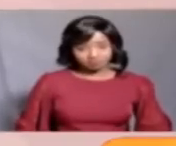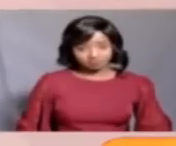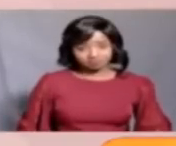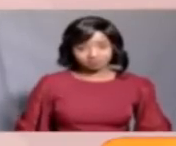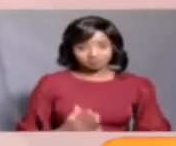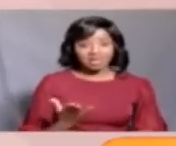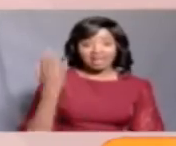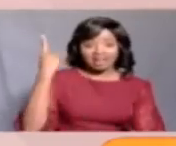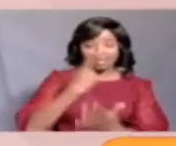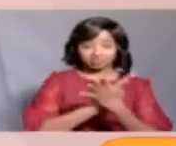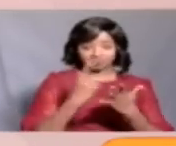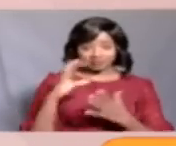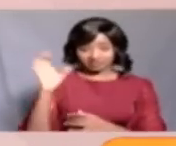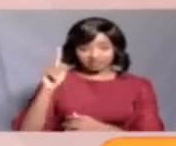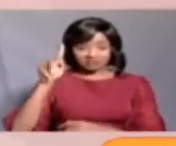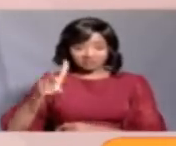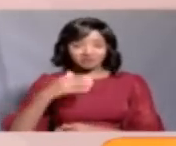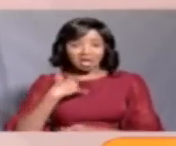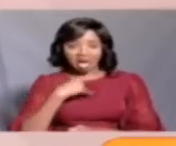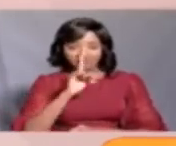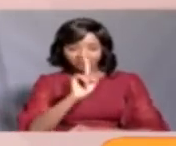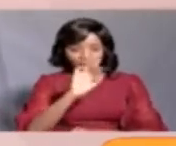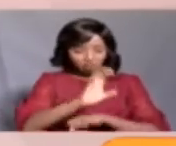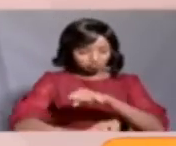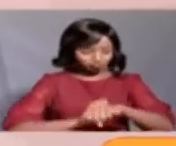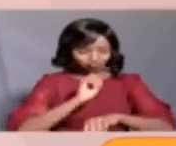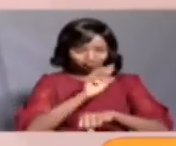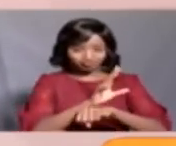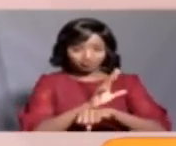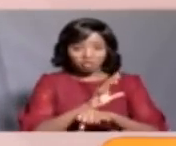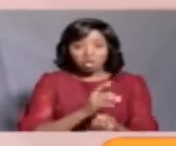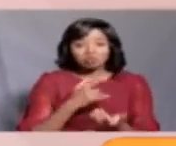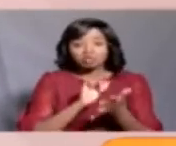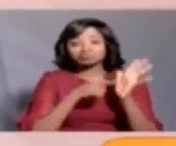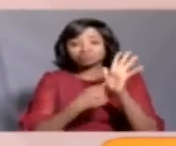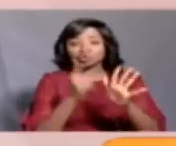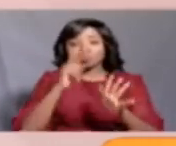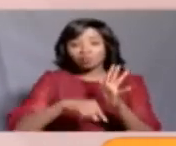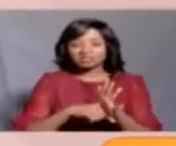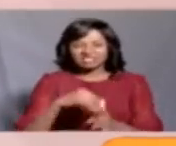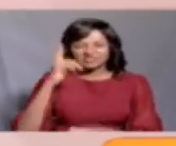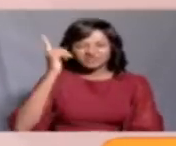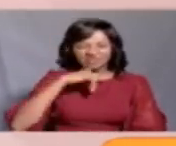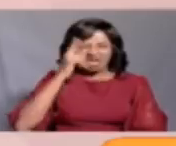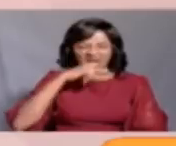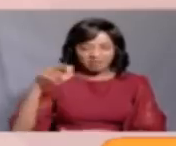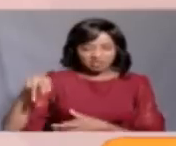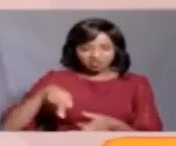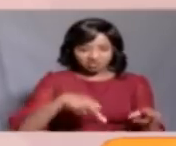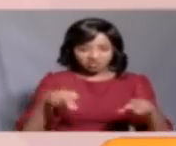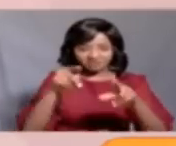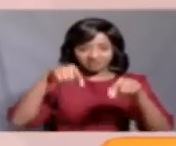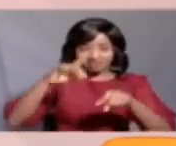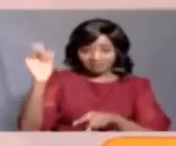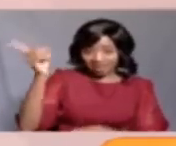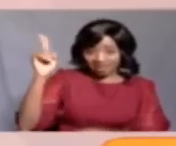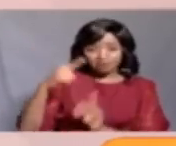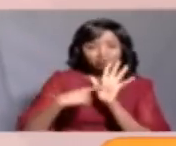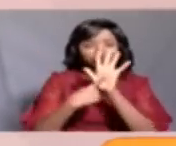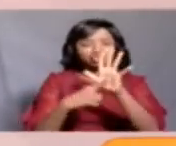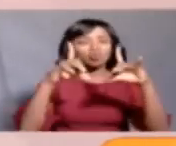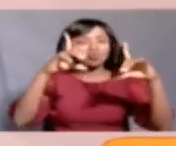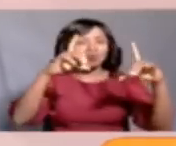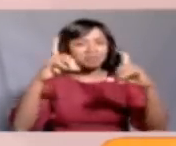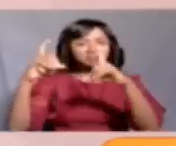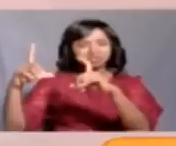Now, last week, Citizen TV ran an eye-opening feature called Garbage Rivers in Nairobi. It showed images which